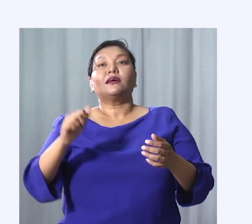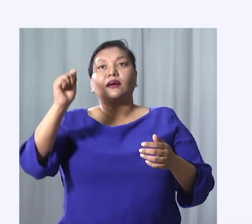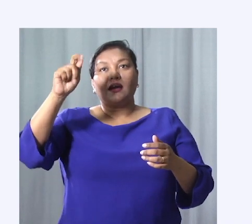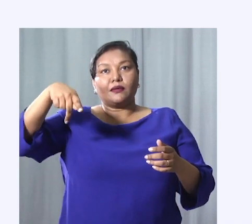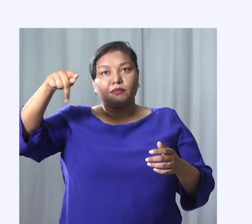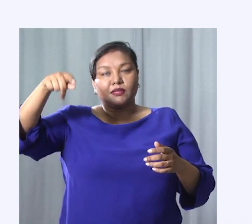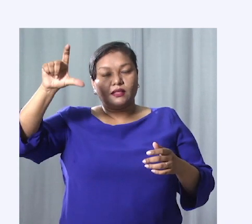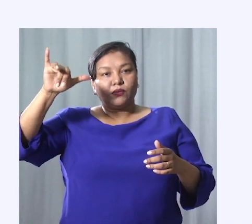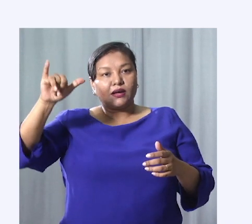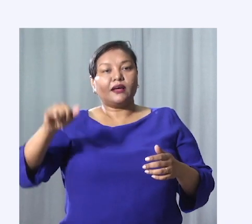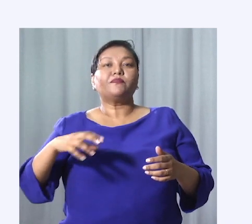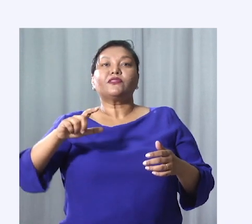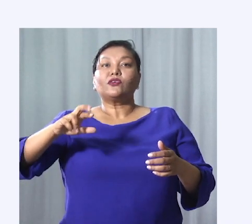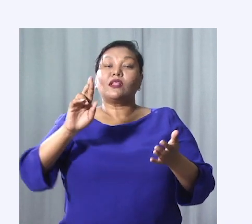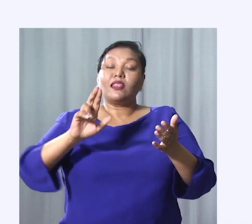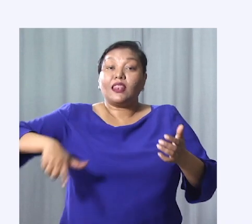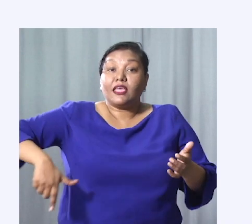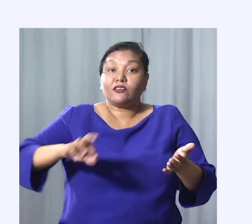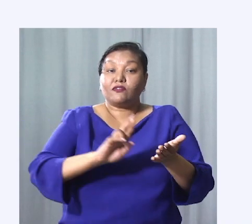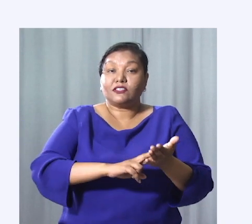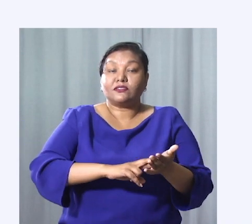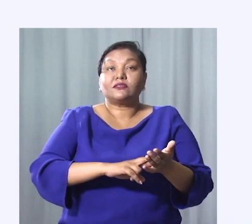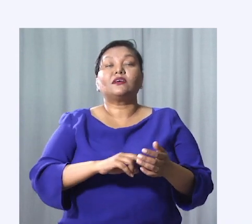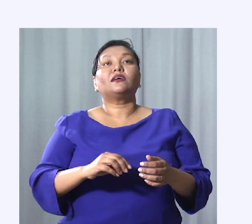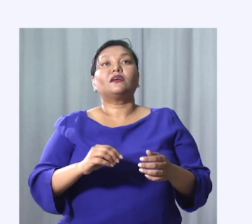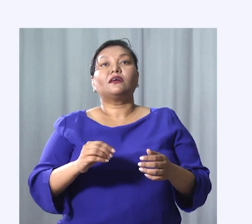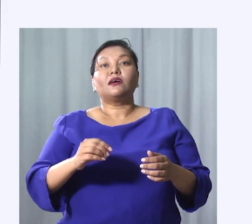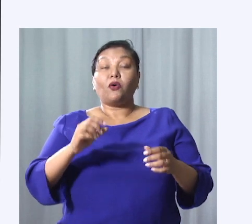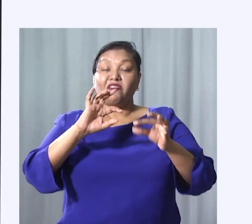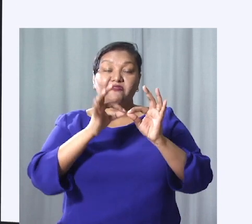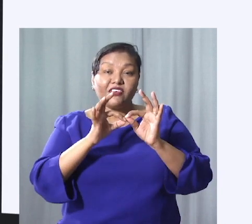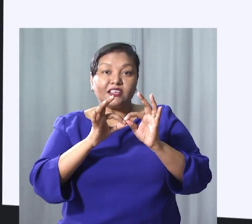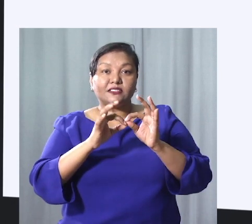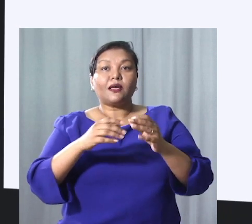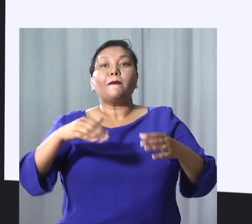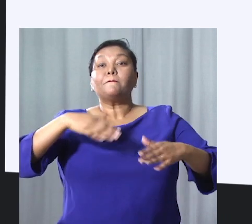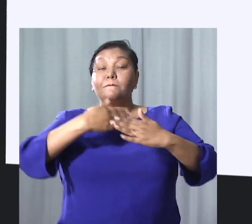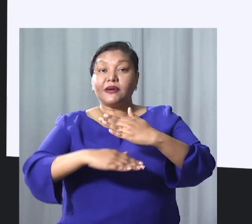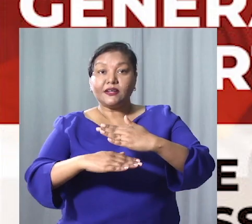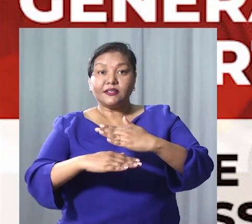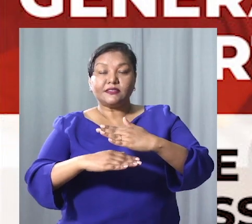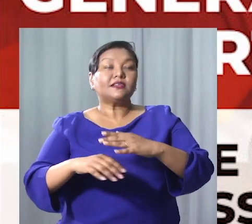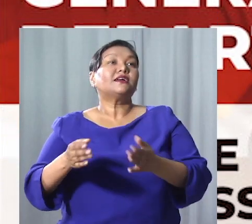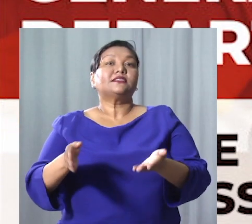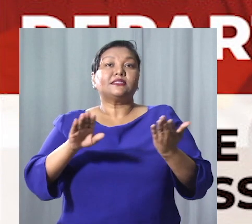late registration, or correction to birth, death, marriage, and adoption